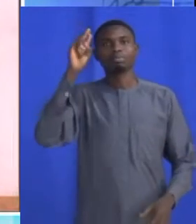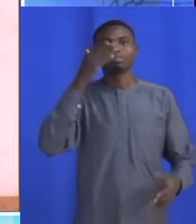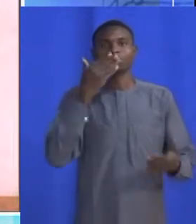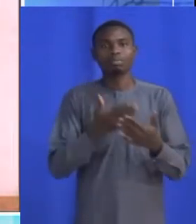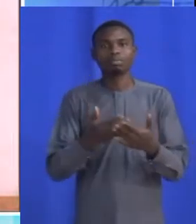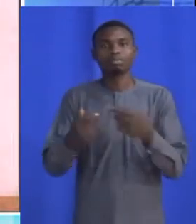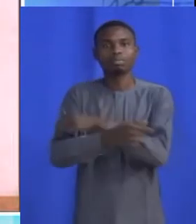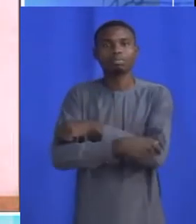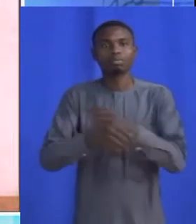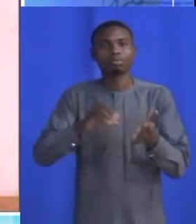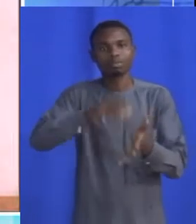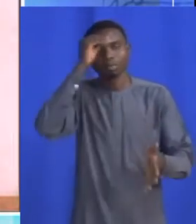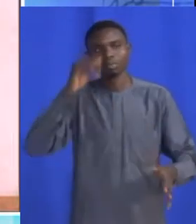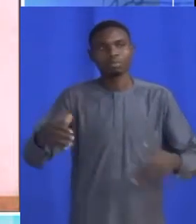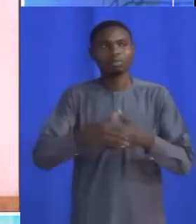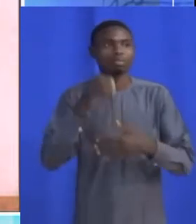Good if you ask.